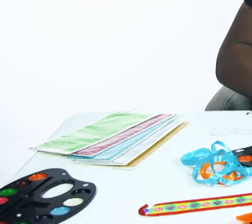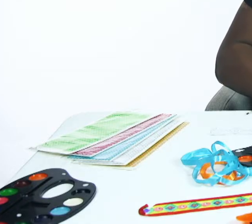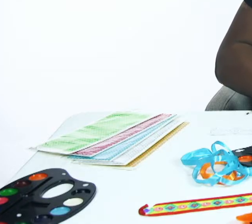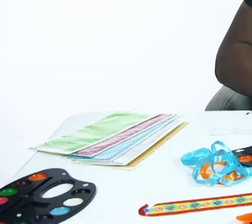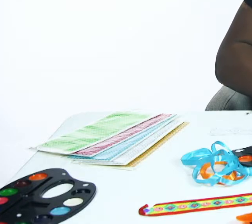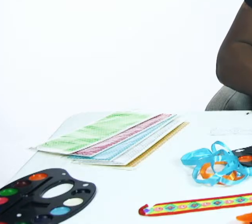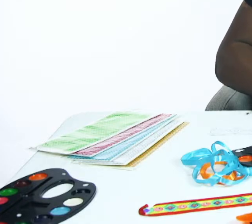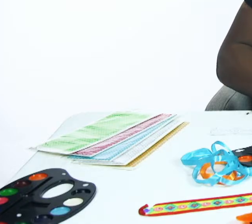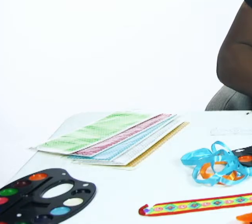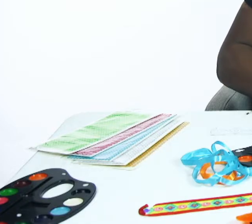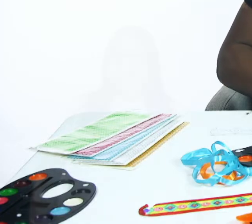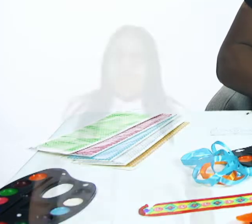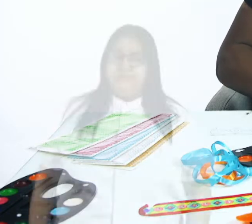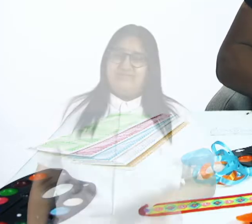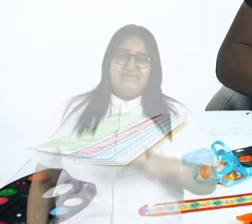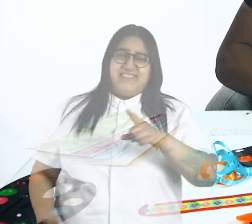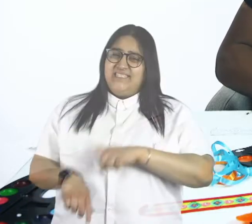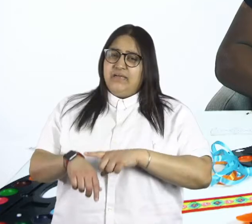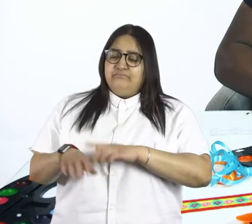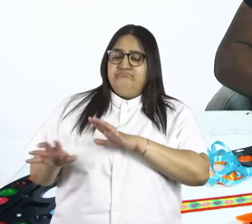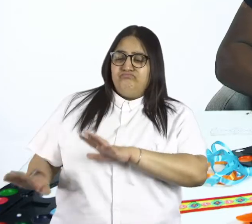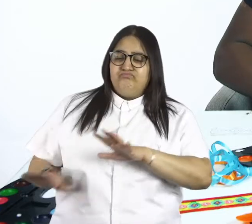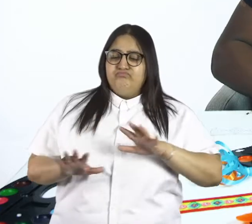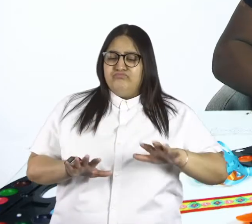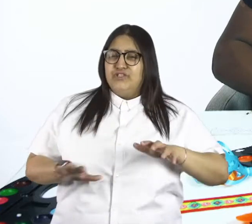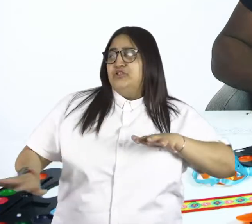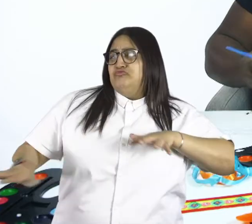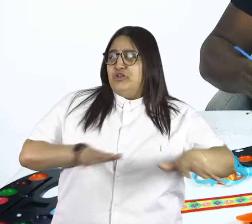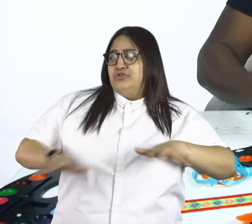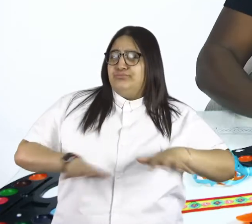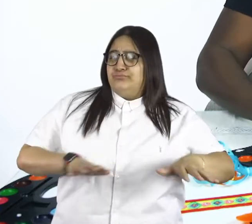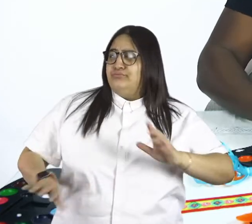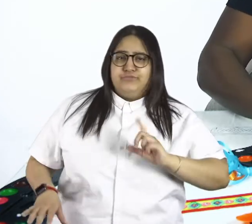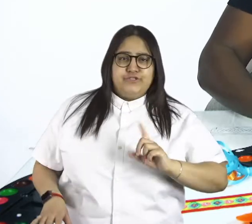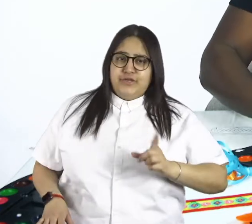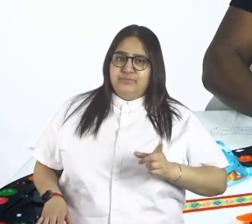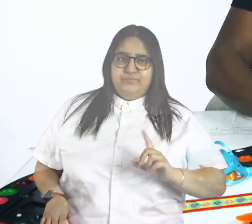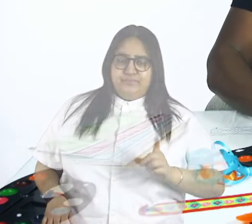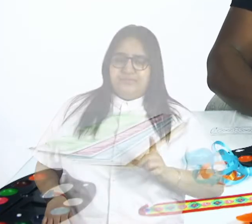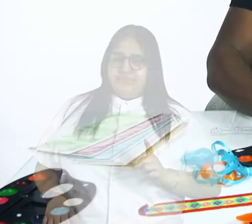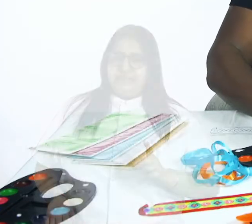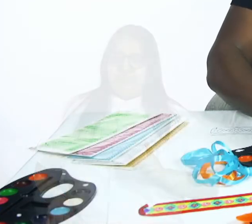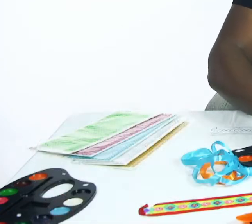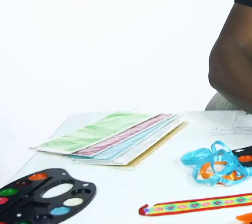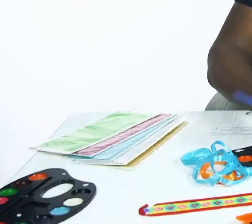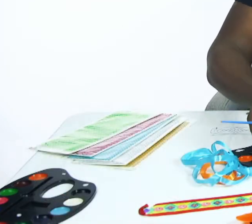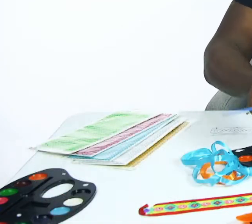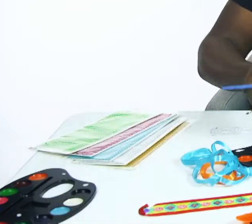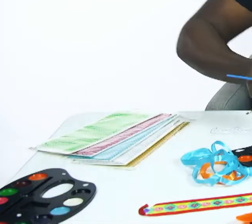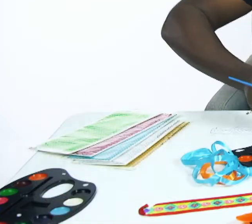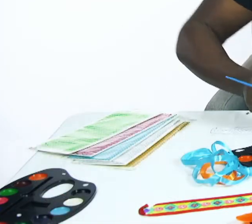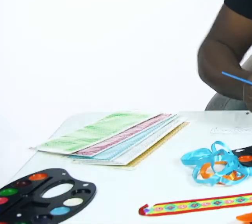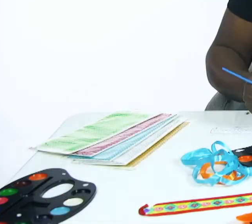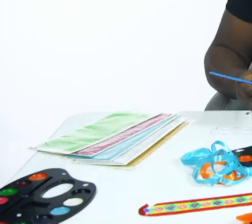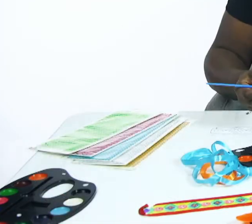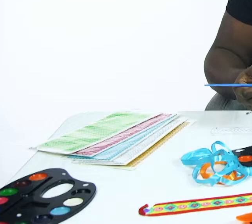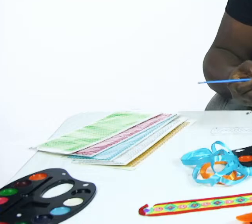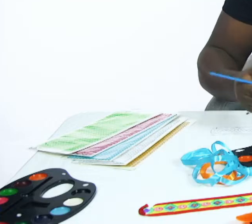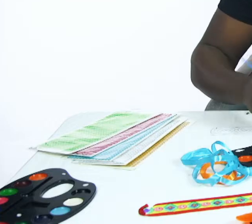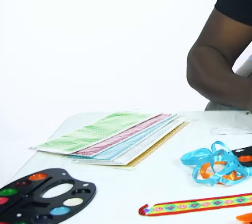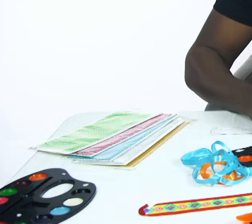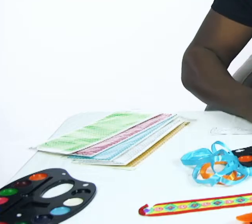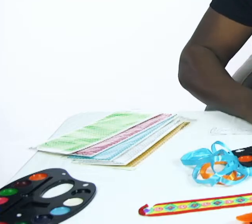So literally take your time, don't rush. I know some people don't have still hands. In case you don't, if that does bother